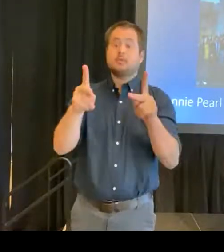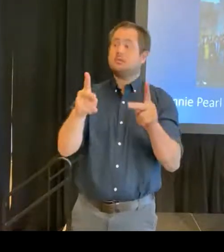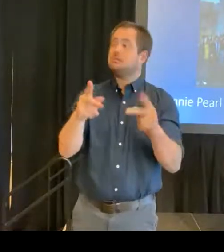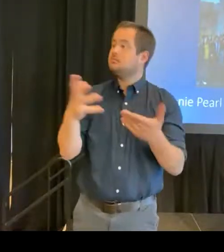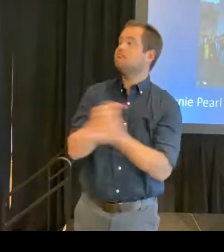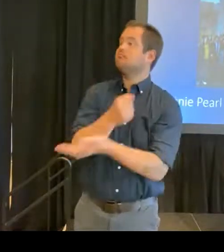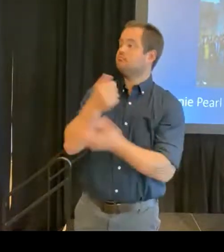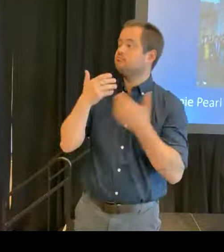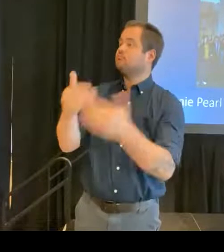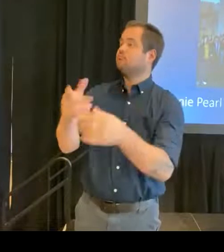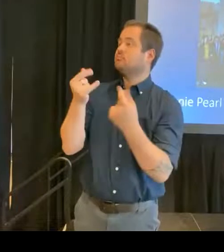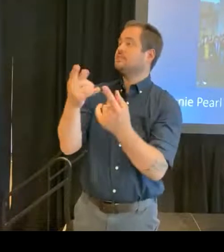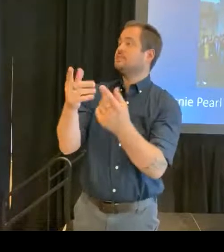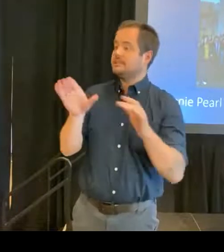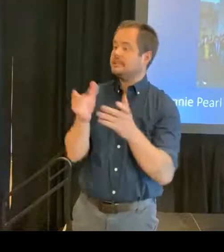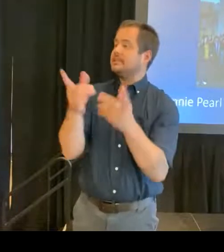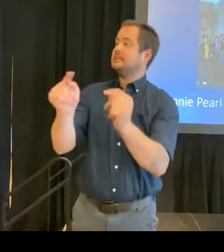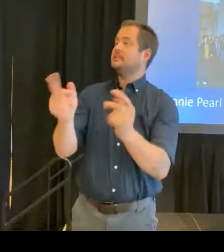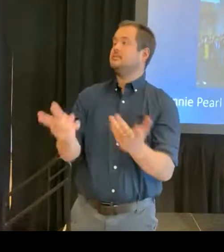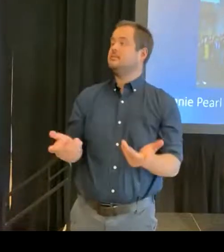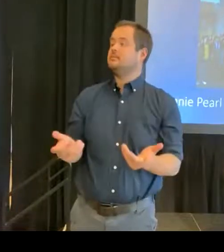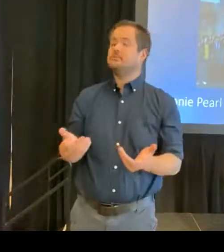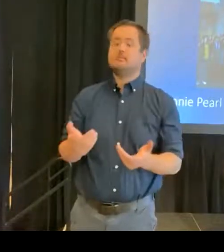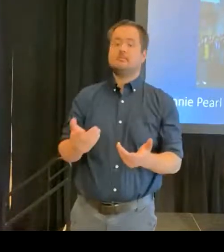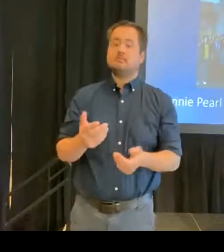it. And they allowed it to happen.